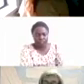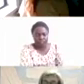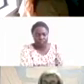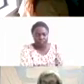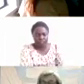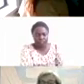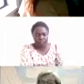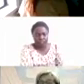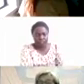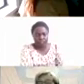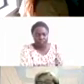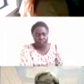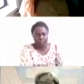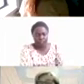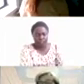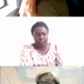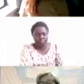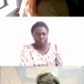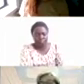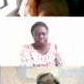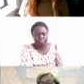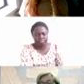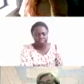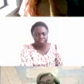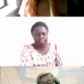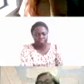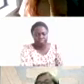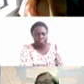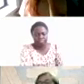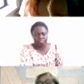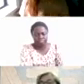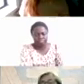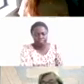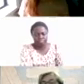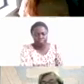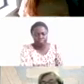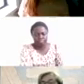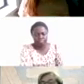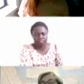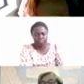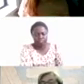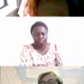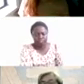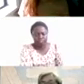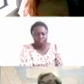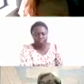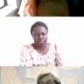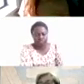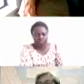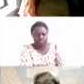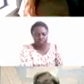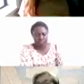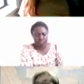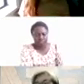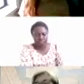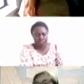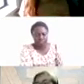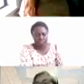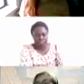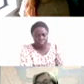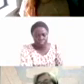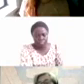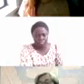For example, a woman who cannot see is prescribed medication, but she can't read the information